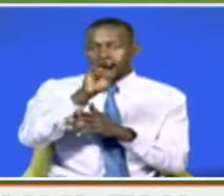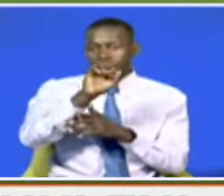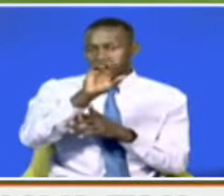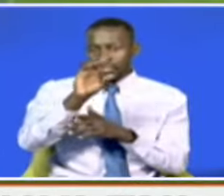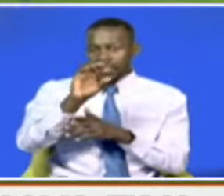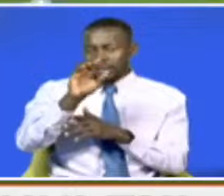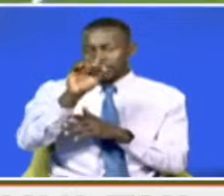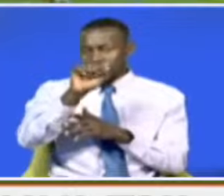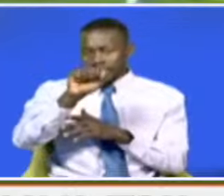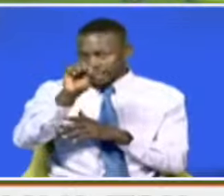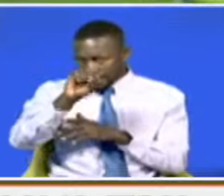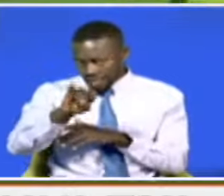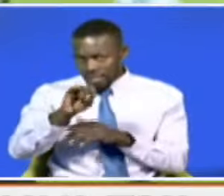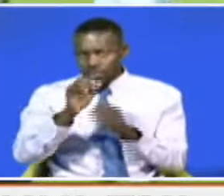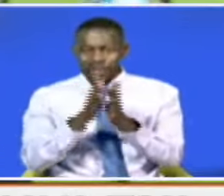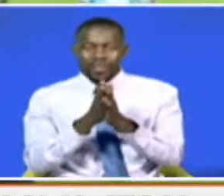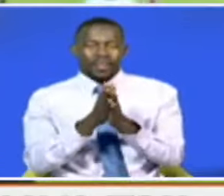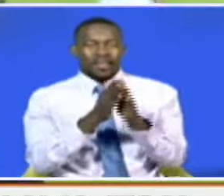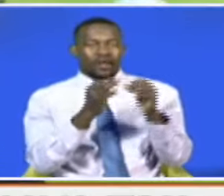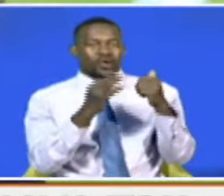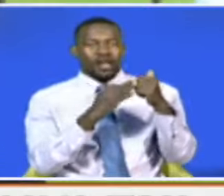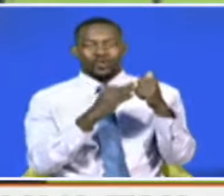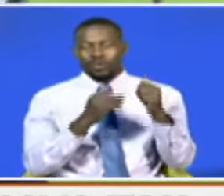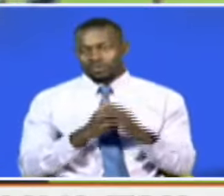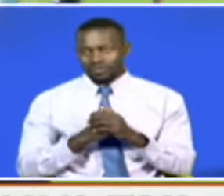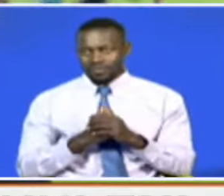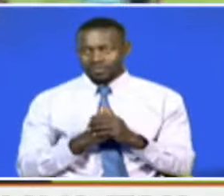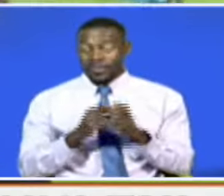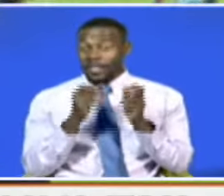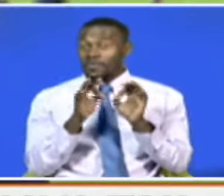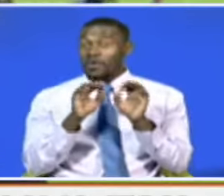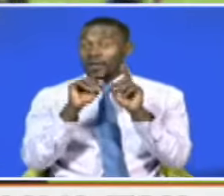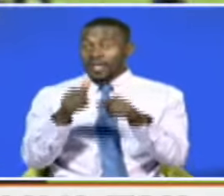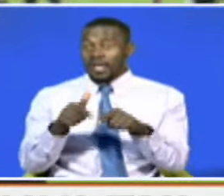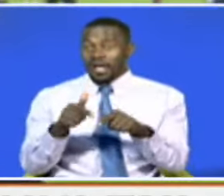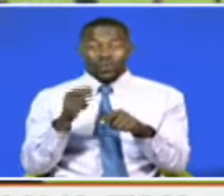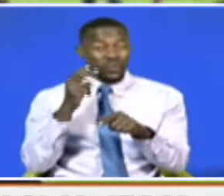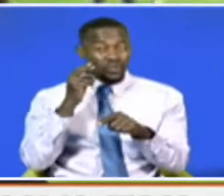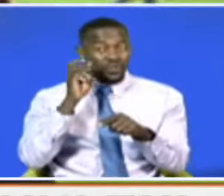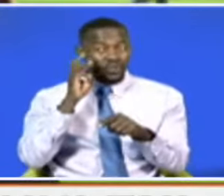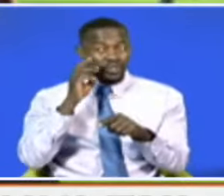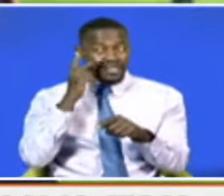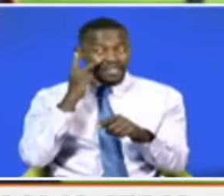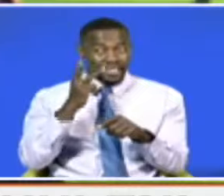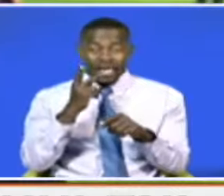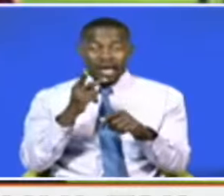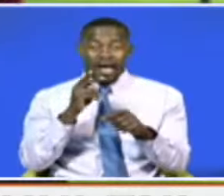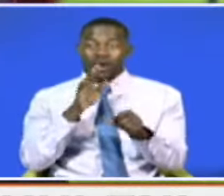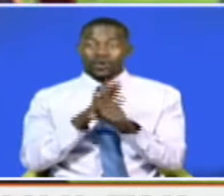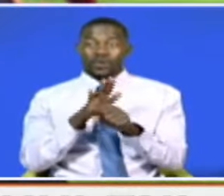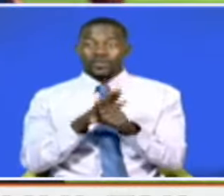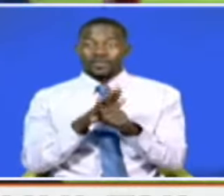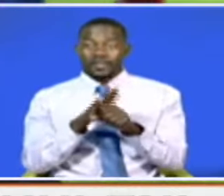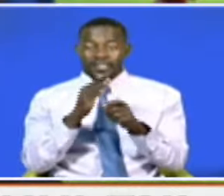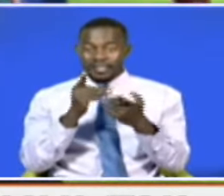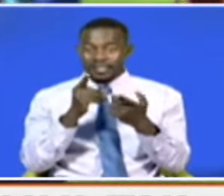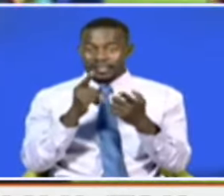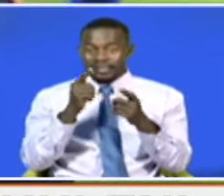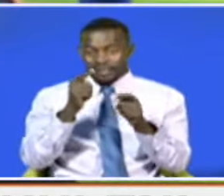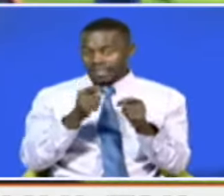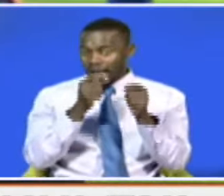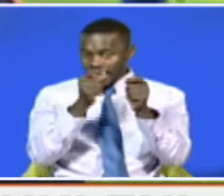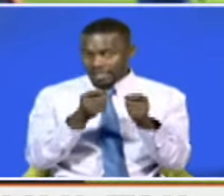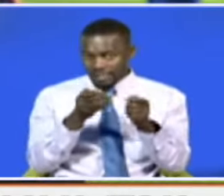proud. When you come here, you will realize there is a lot of talent, and this kind of place is where you can